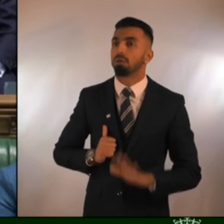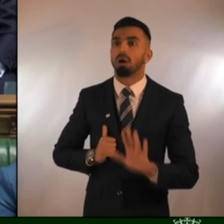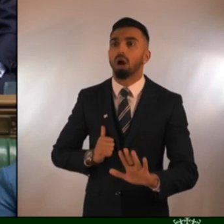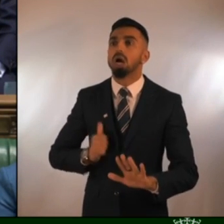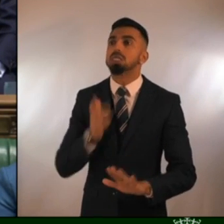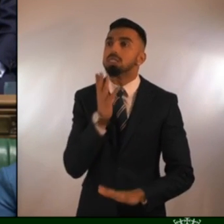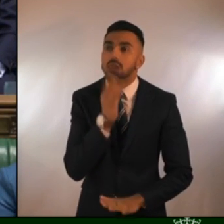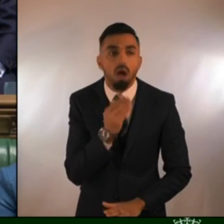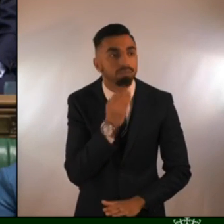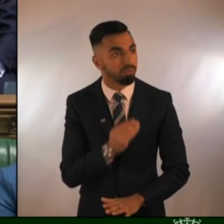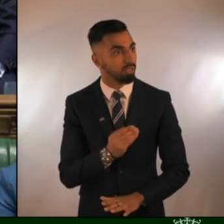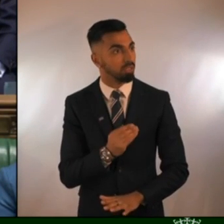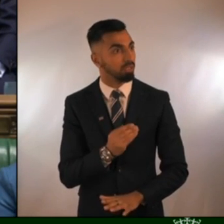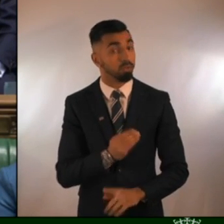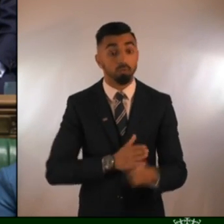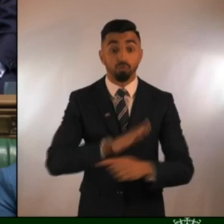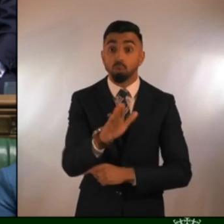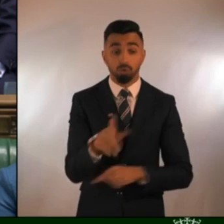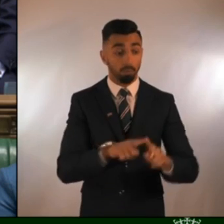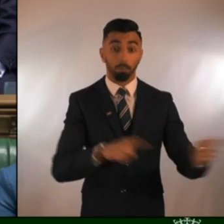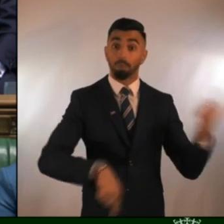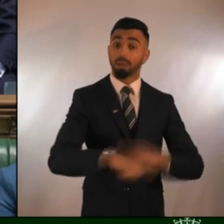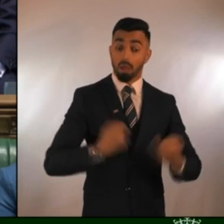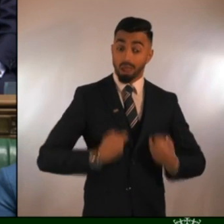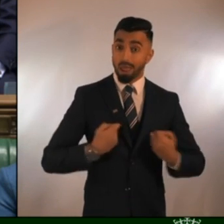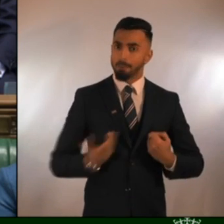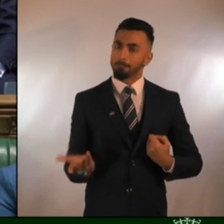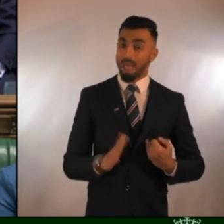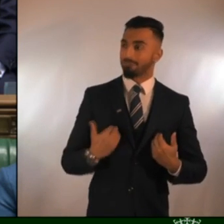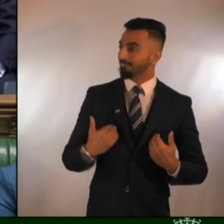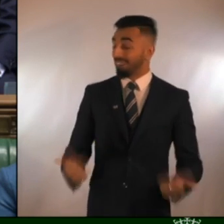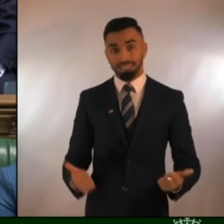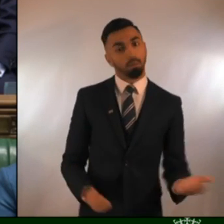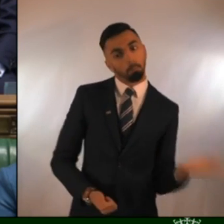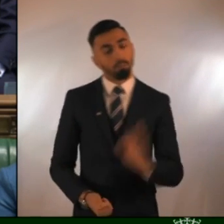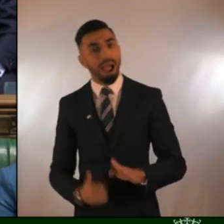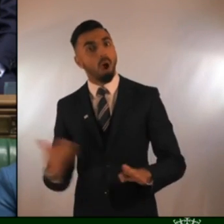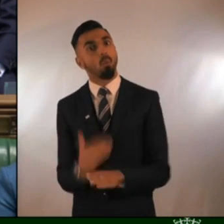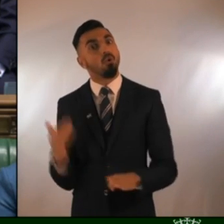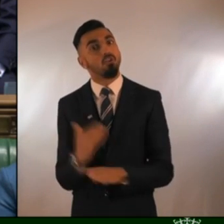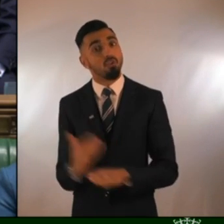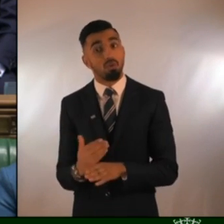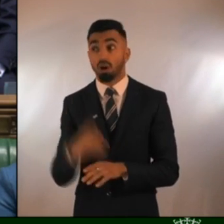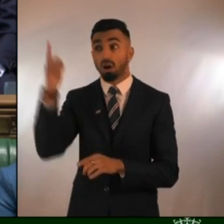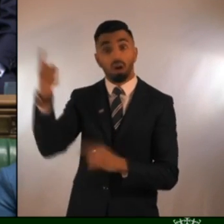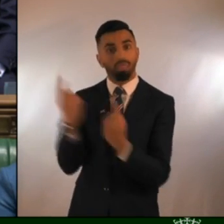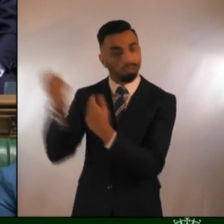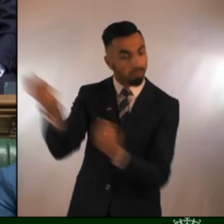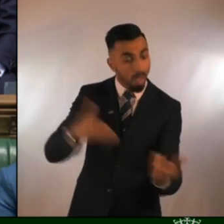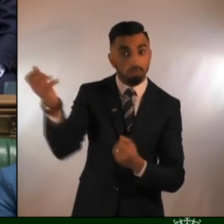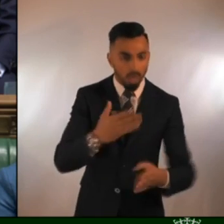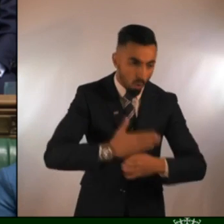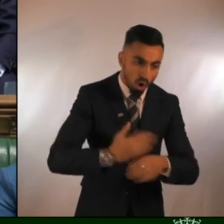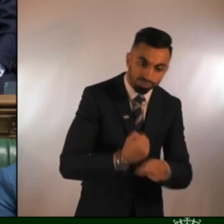to work. Supply chains will return to normal. Life will return to normal. For a